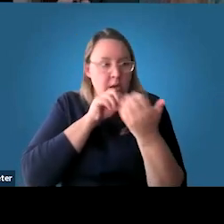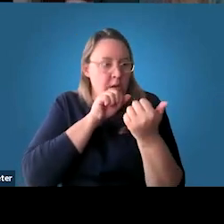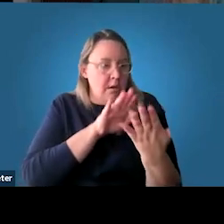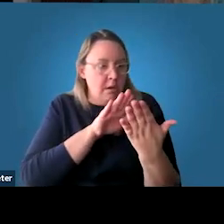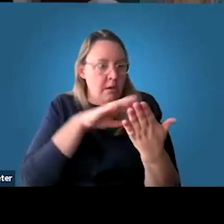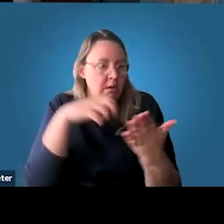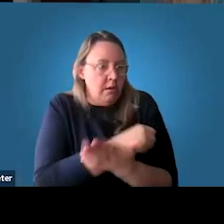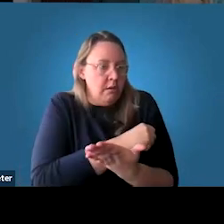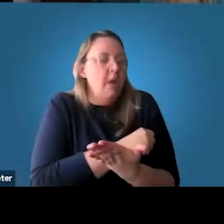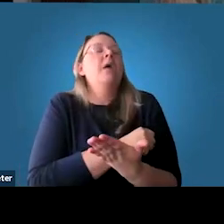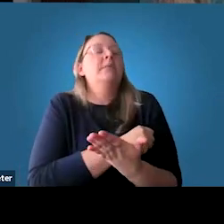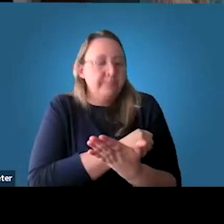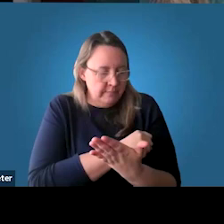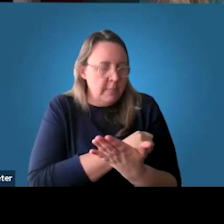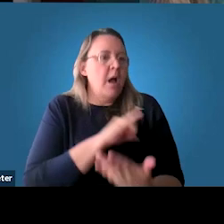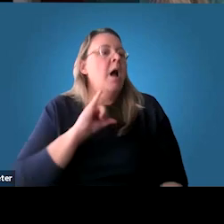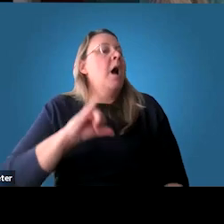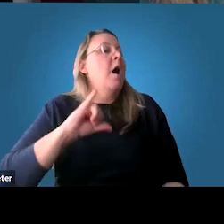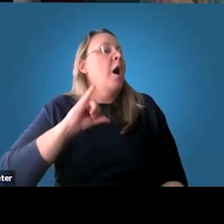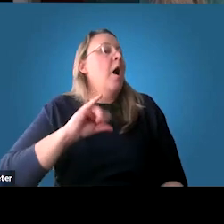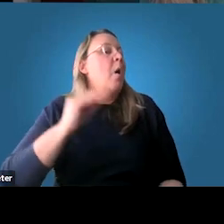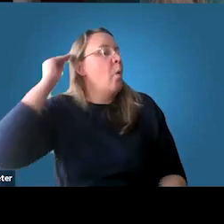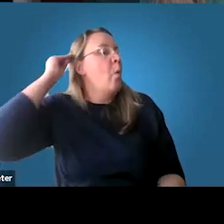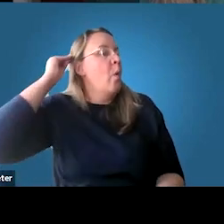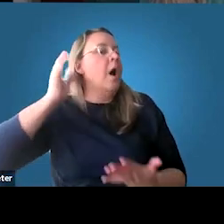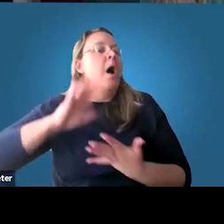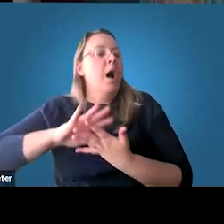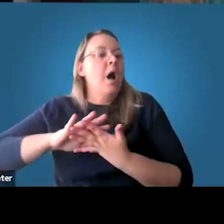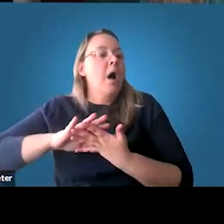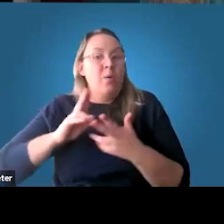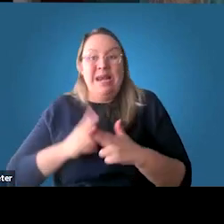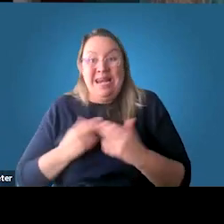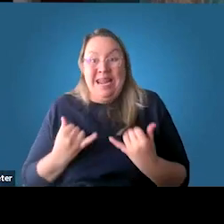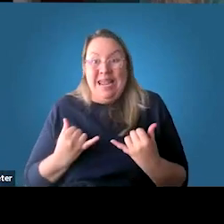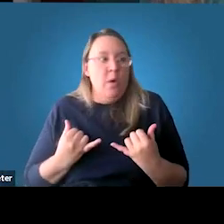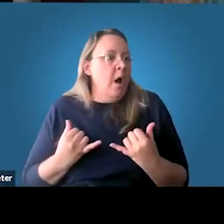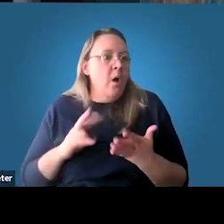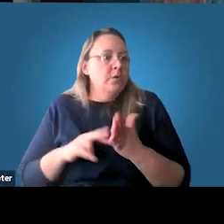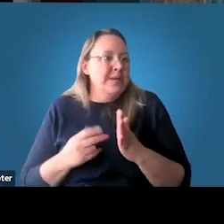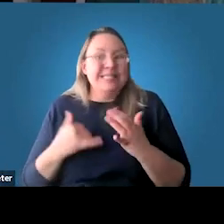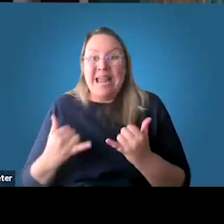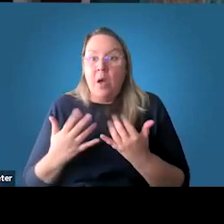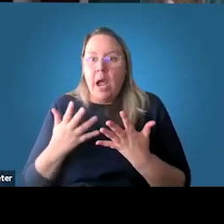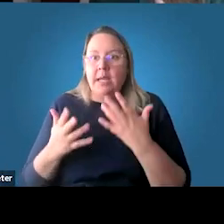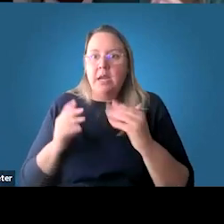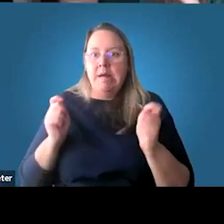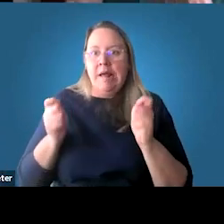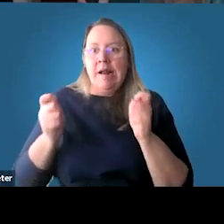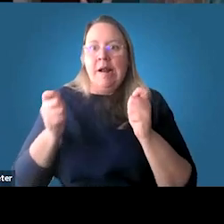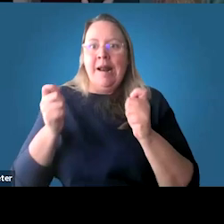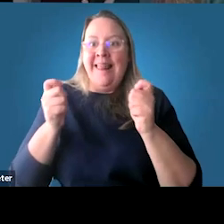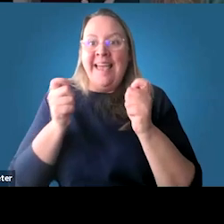help ensure that you're getting insights in shorter intervals so that you can adapt more quickly. So in this way,